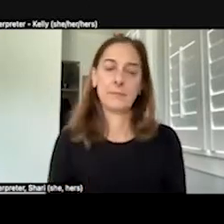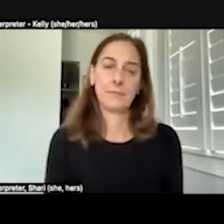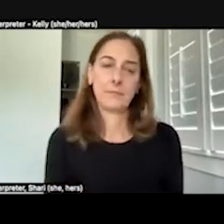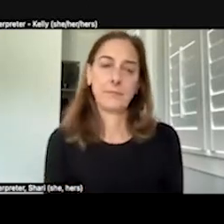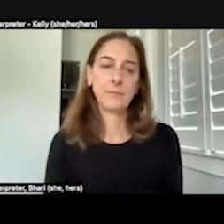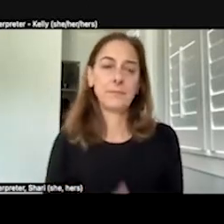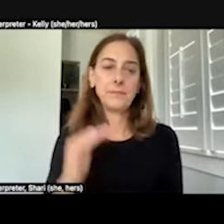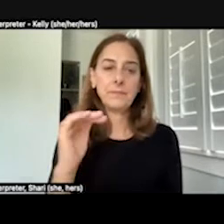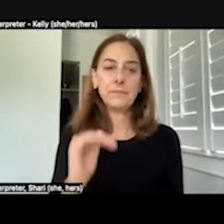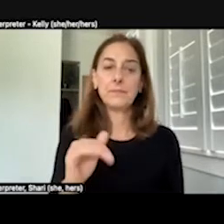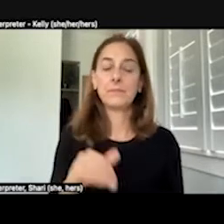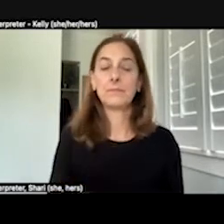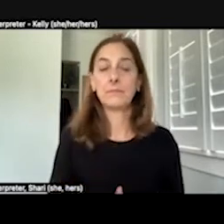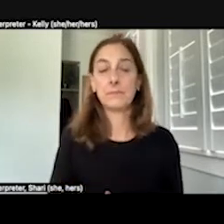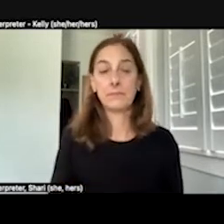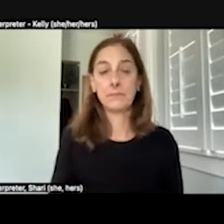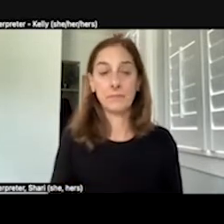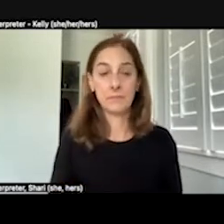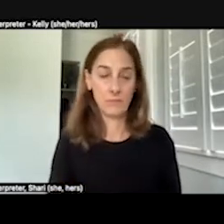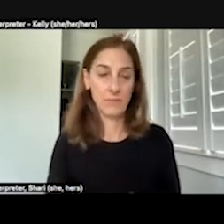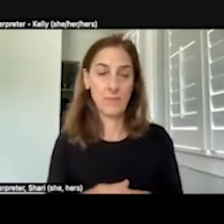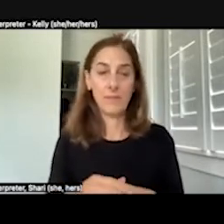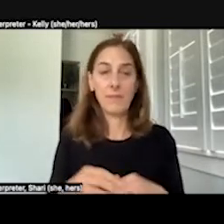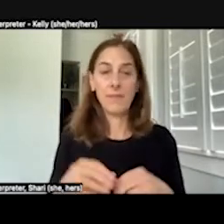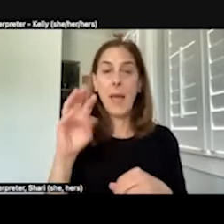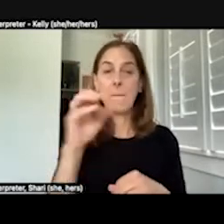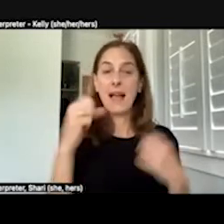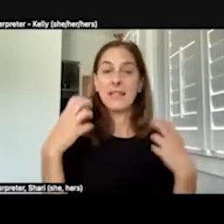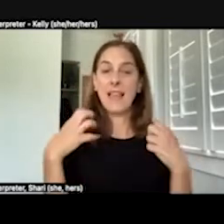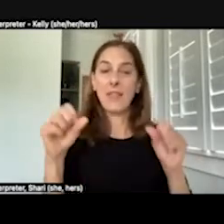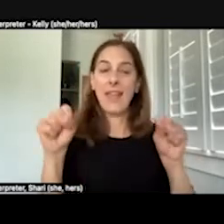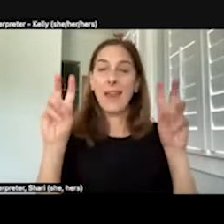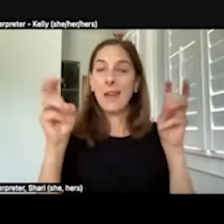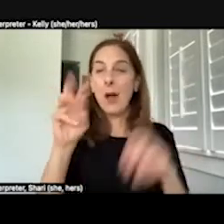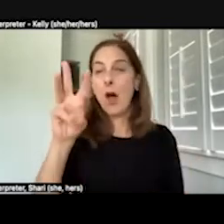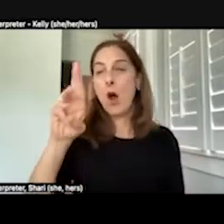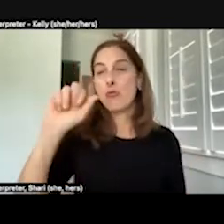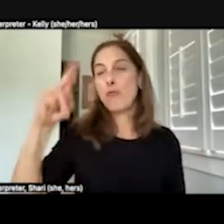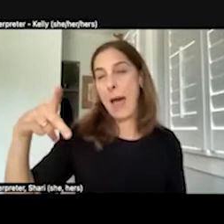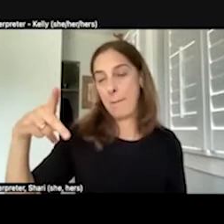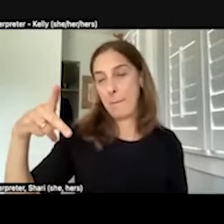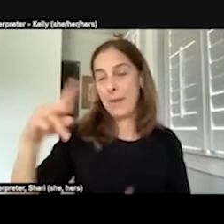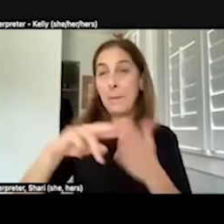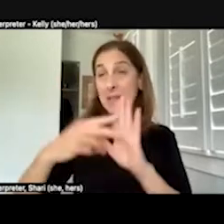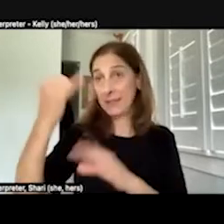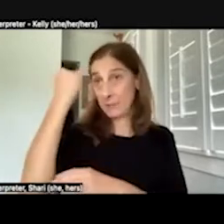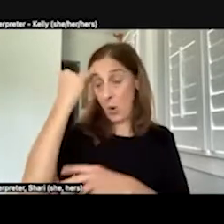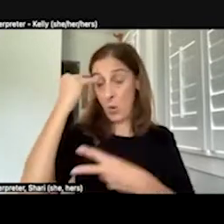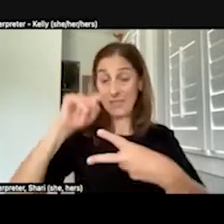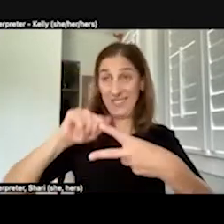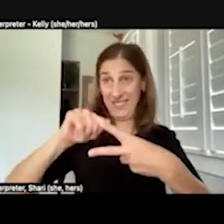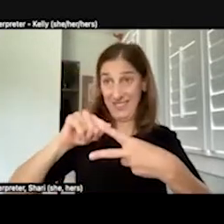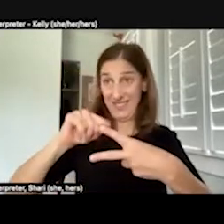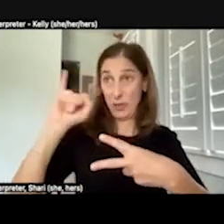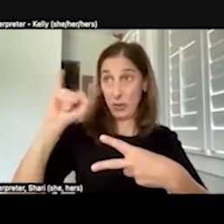Mass Health can also wrap for coverage. So if your primary coverage is not going to cover a service, and Mass